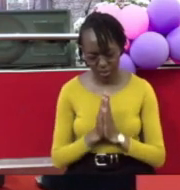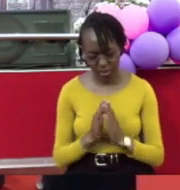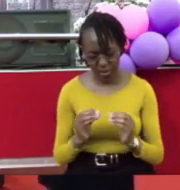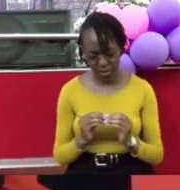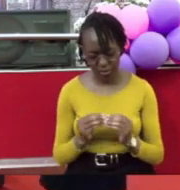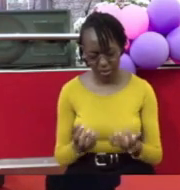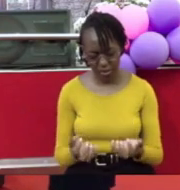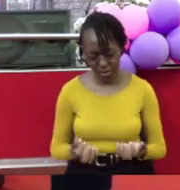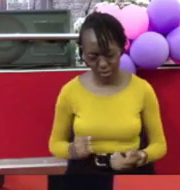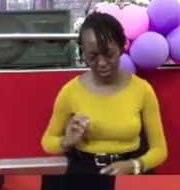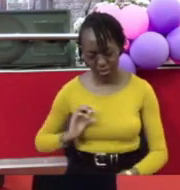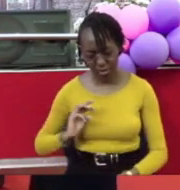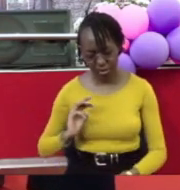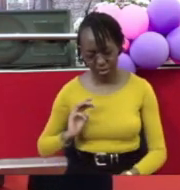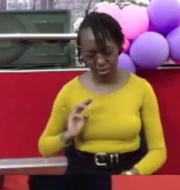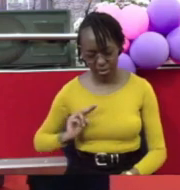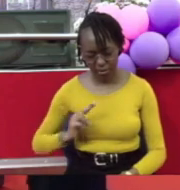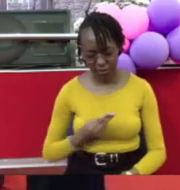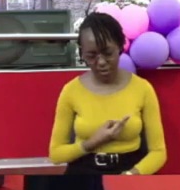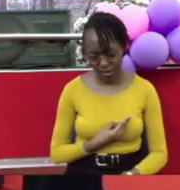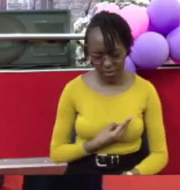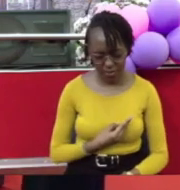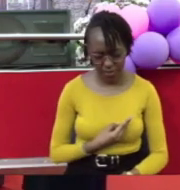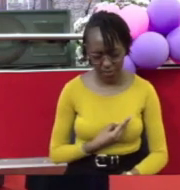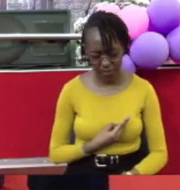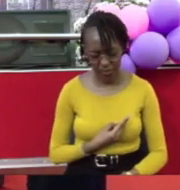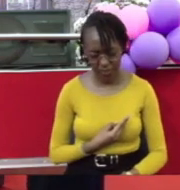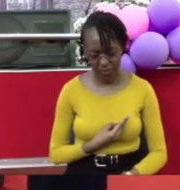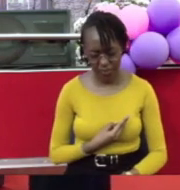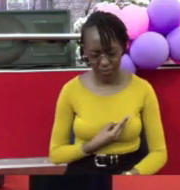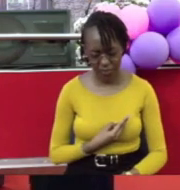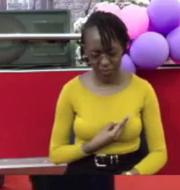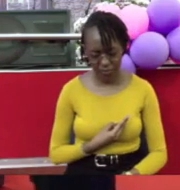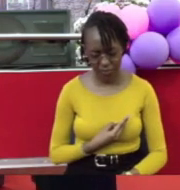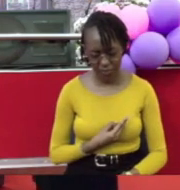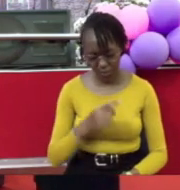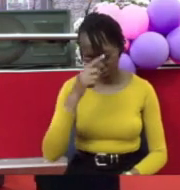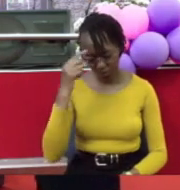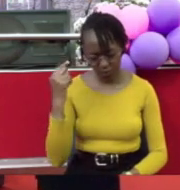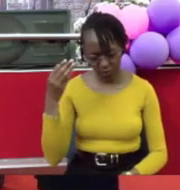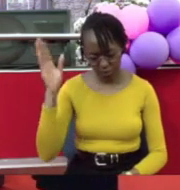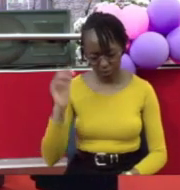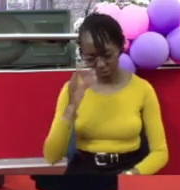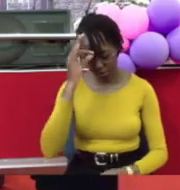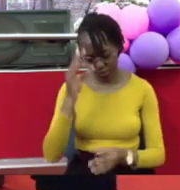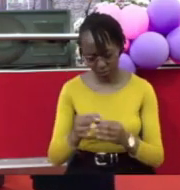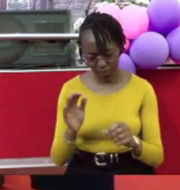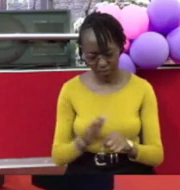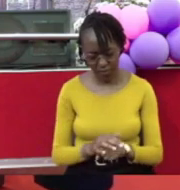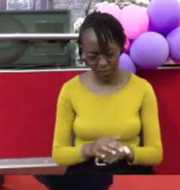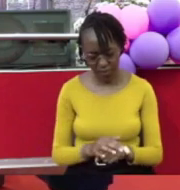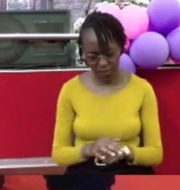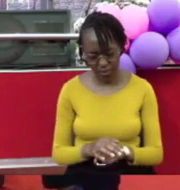person represented here. Omba kila mmoja aliyoko hapa ukaweze kutana na hitaji lake. You are faithful. Kwa sababu wewe ni mwaminifu. So may you minister